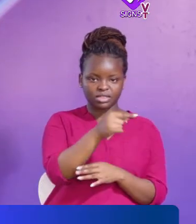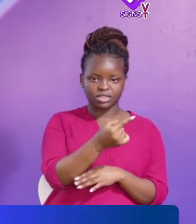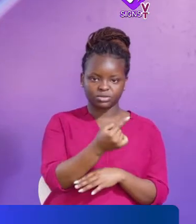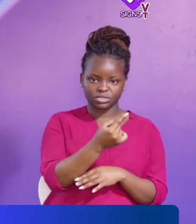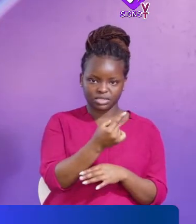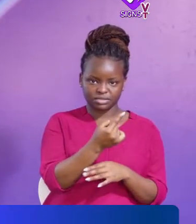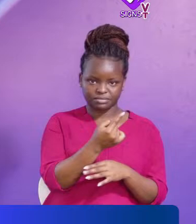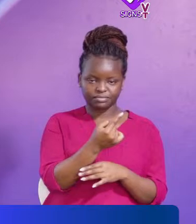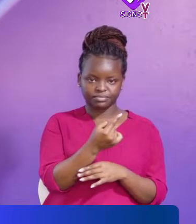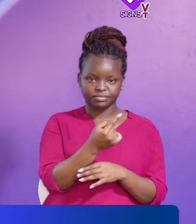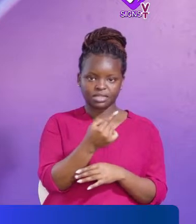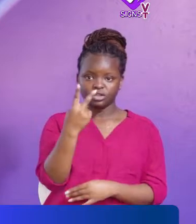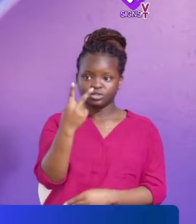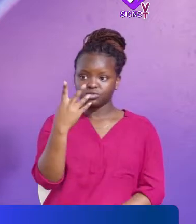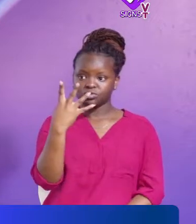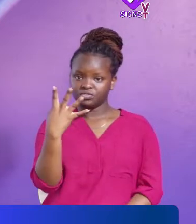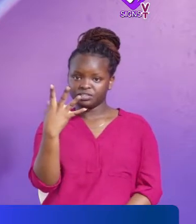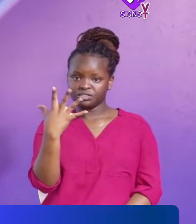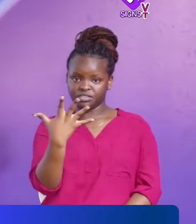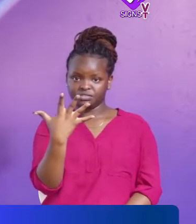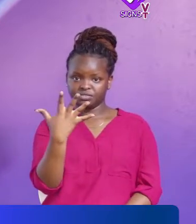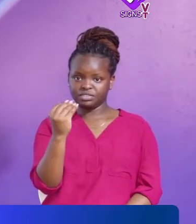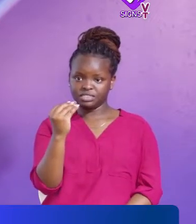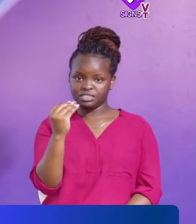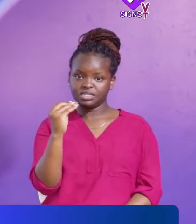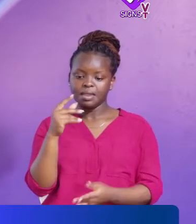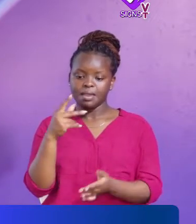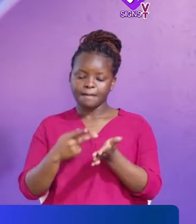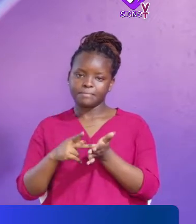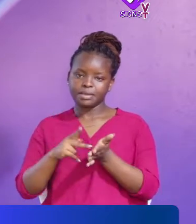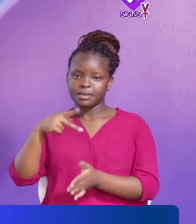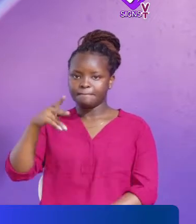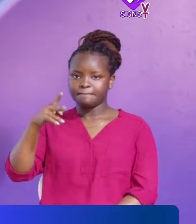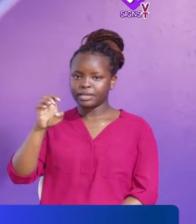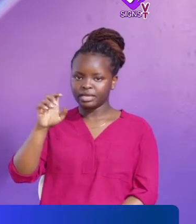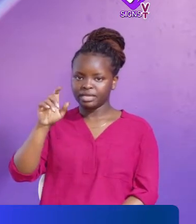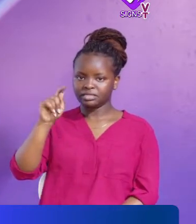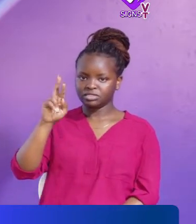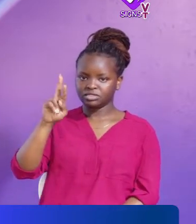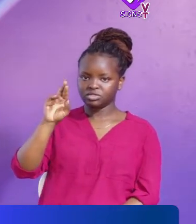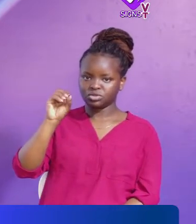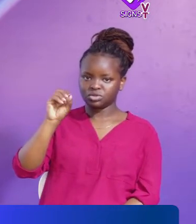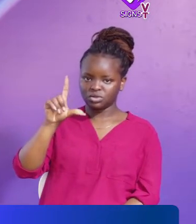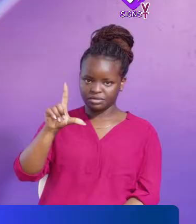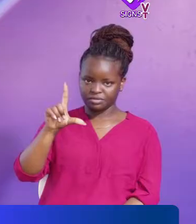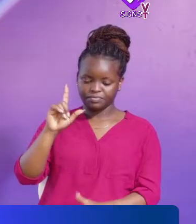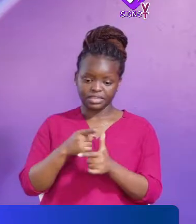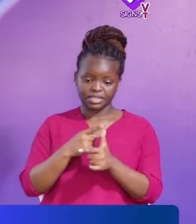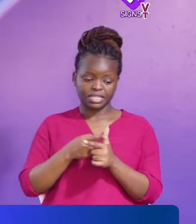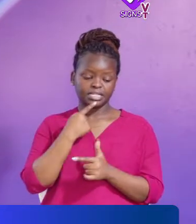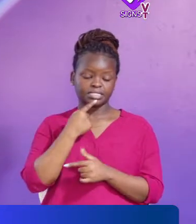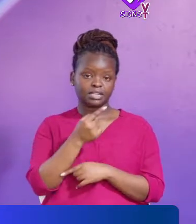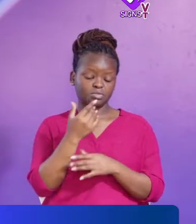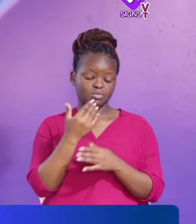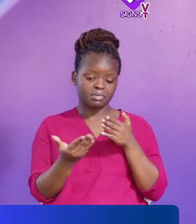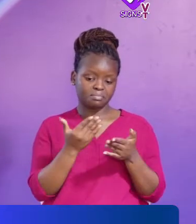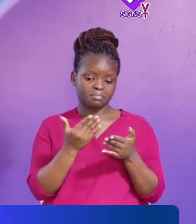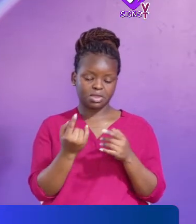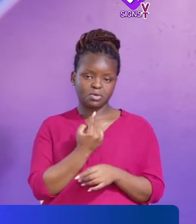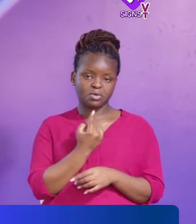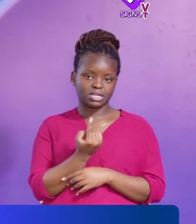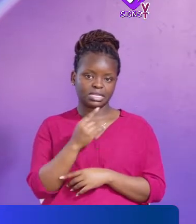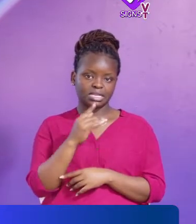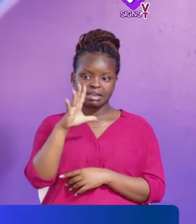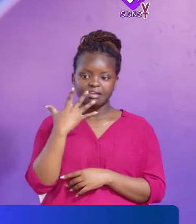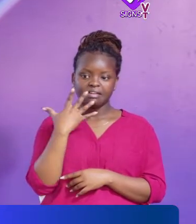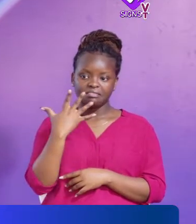it? 250 went to pay to petrol. Have you seen those things? Yeah. Generator charges. Then they tell you maybe only